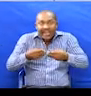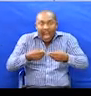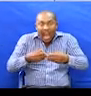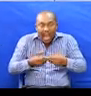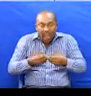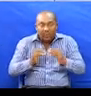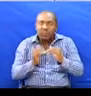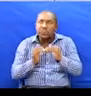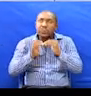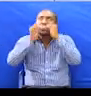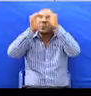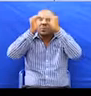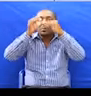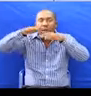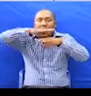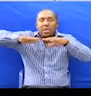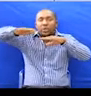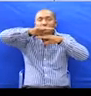property is that